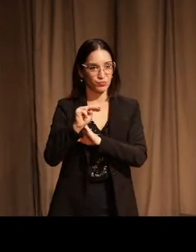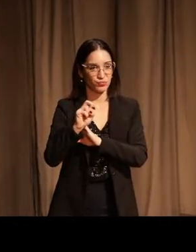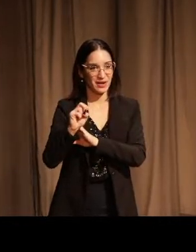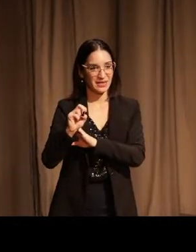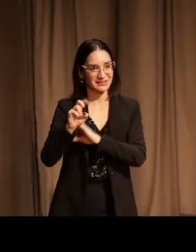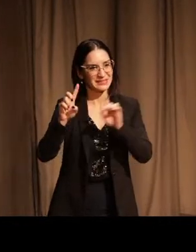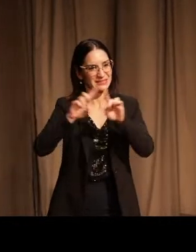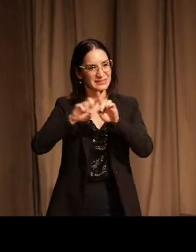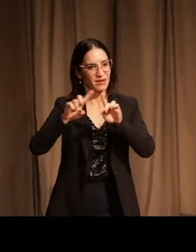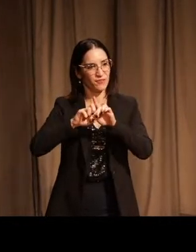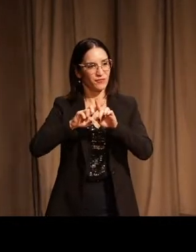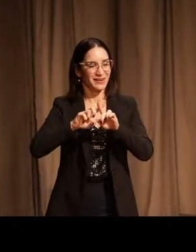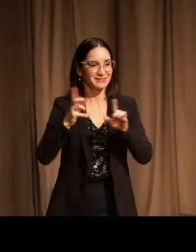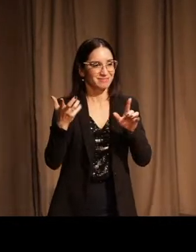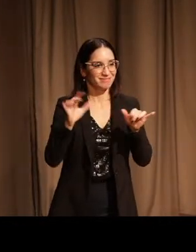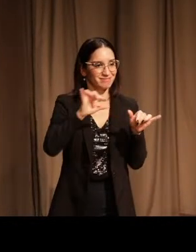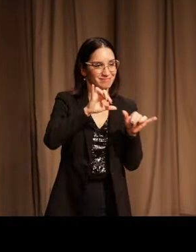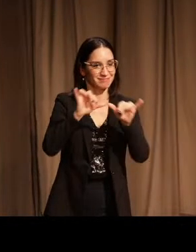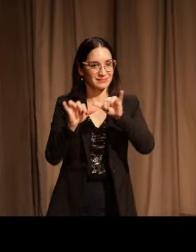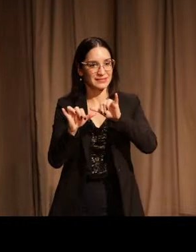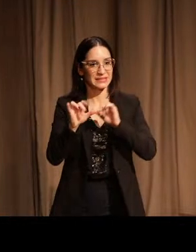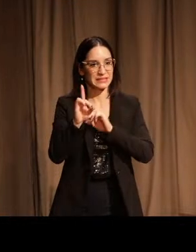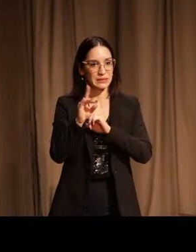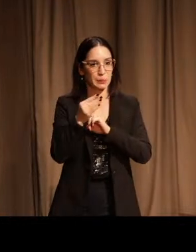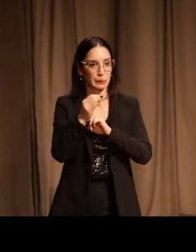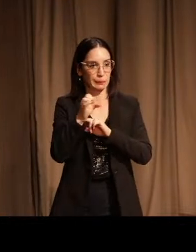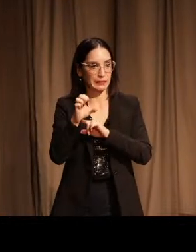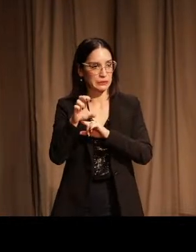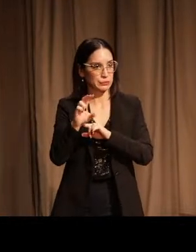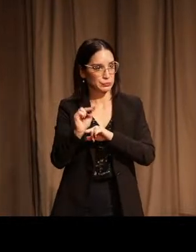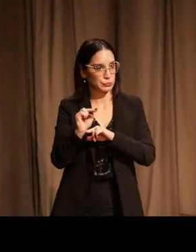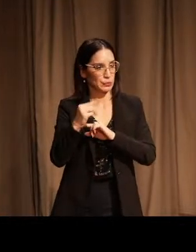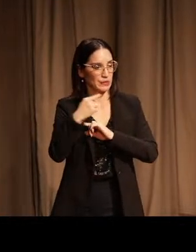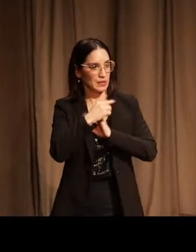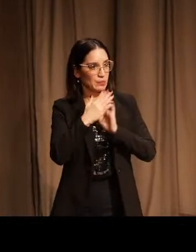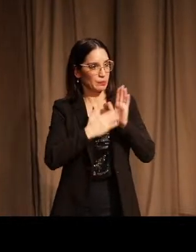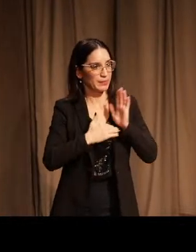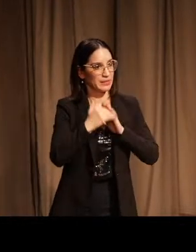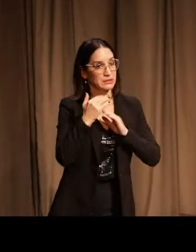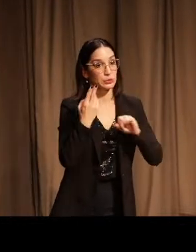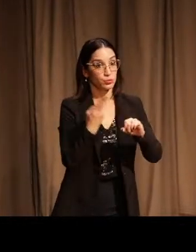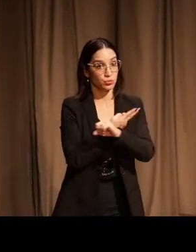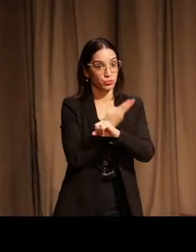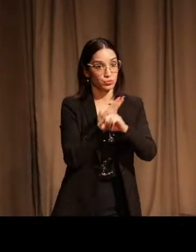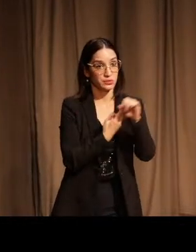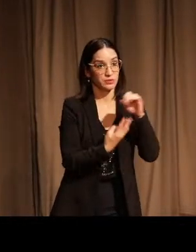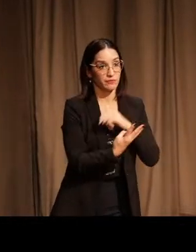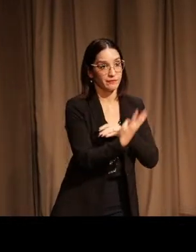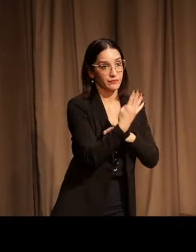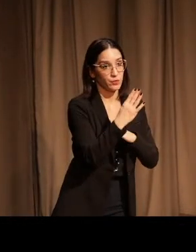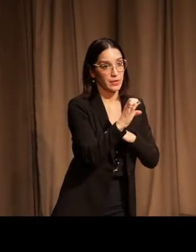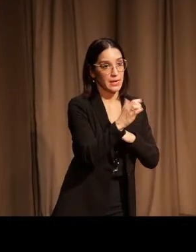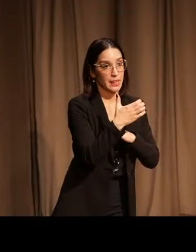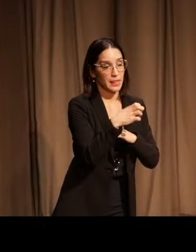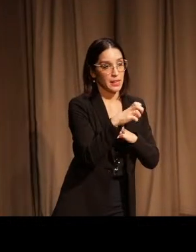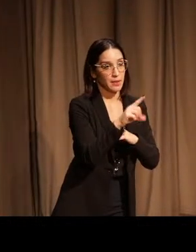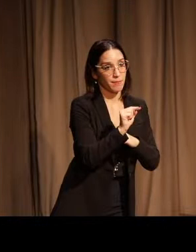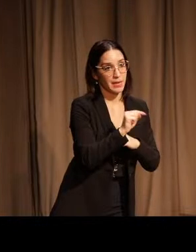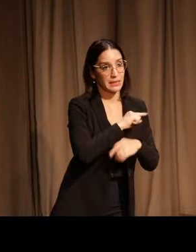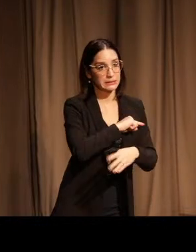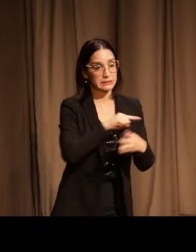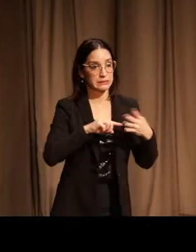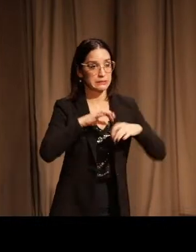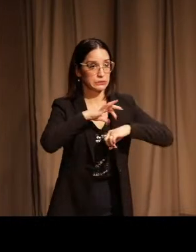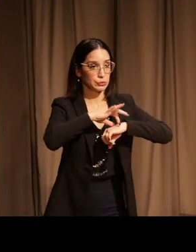mentions in this painting, such as a tetramorph, which means the 4 elements of nature, like water, air, fire,